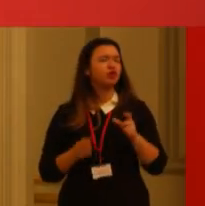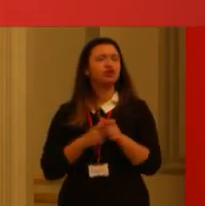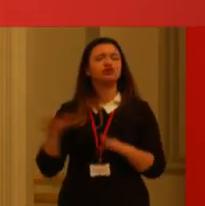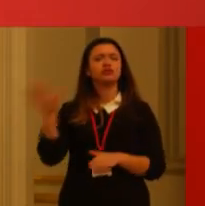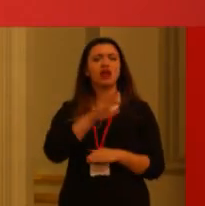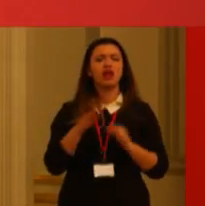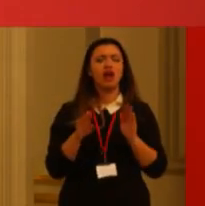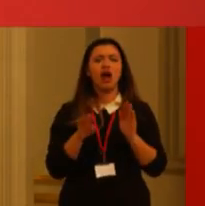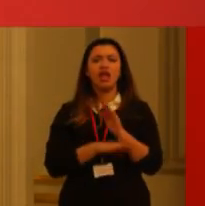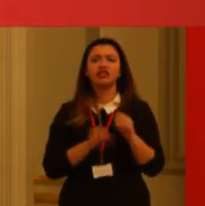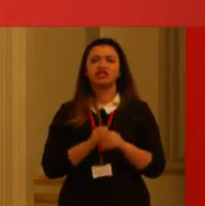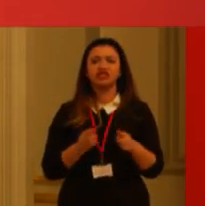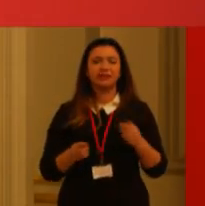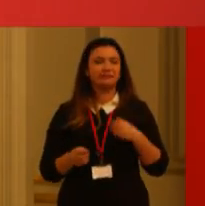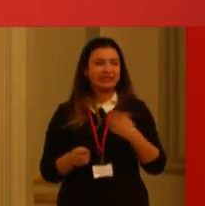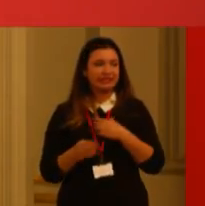African or being black. I mean,